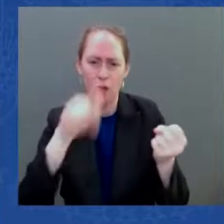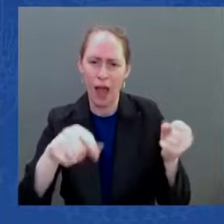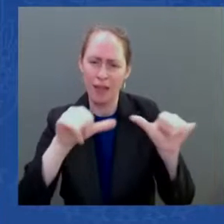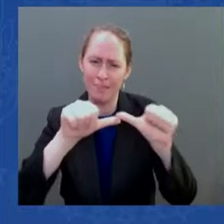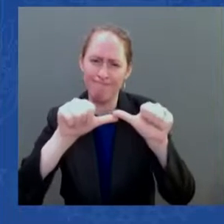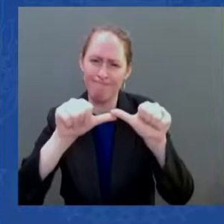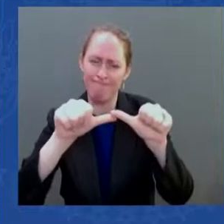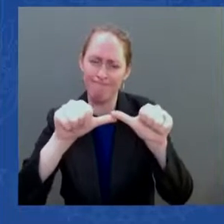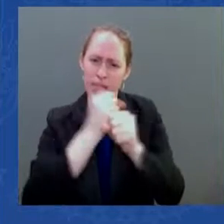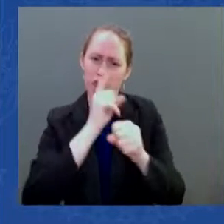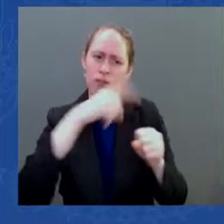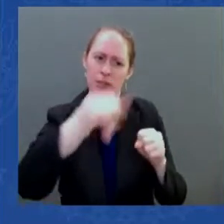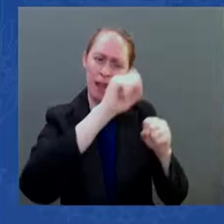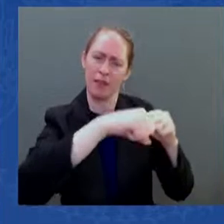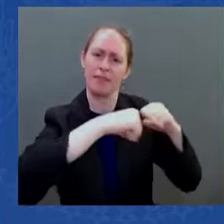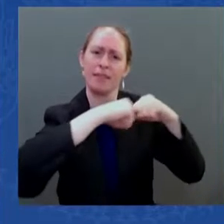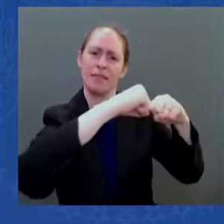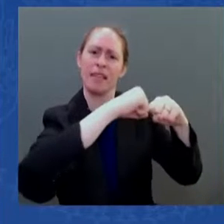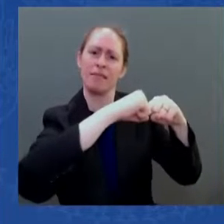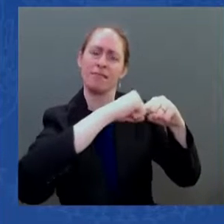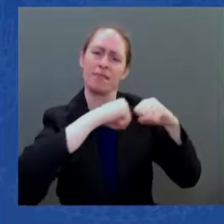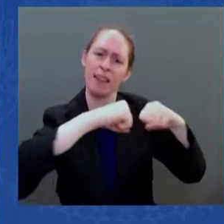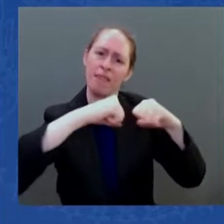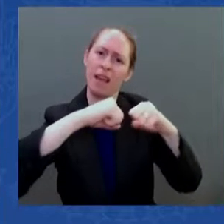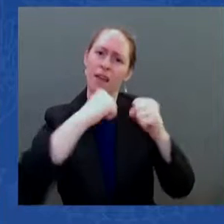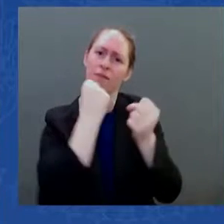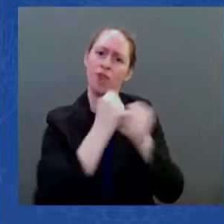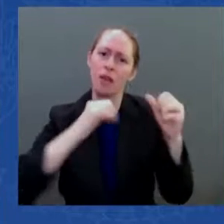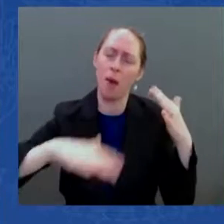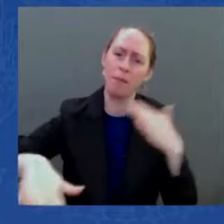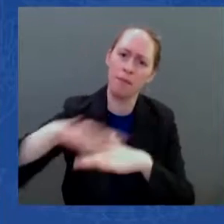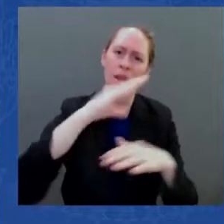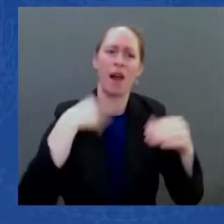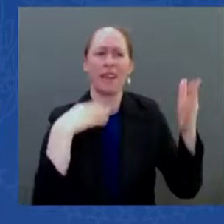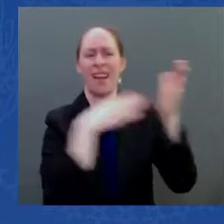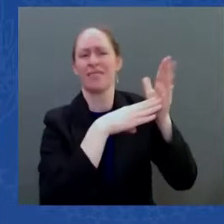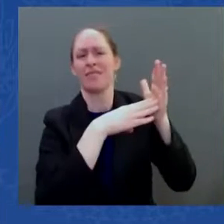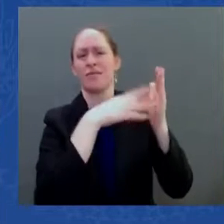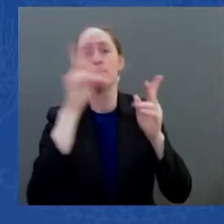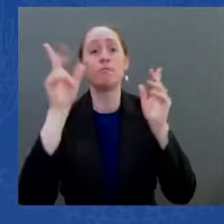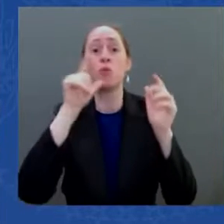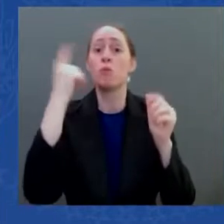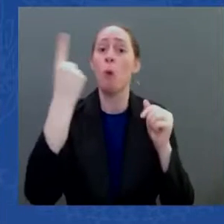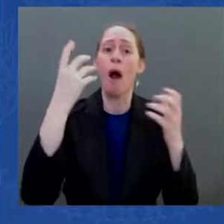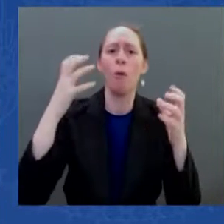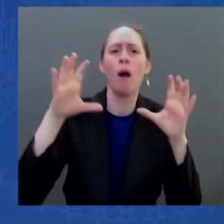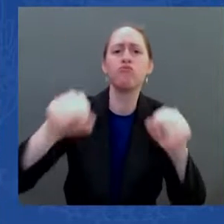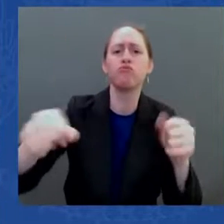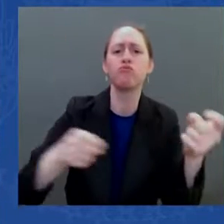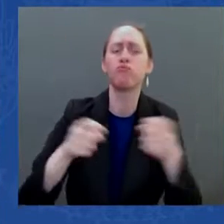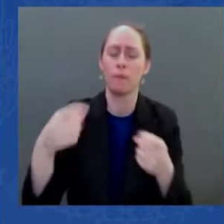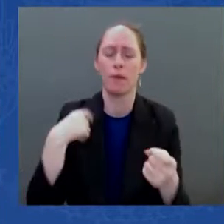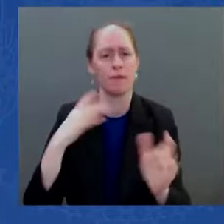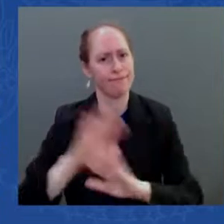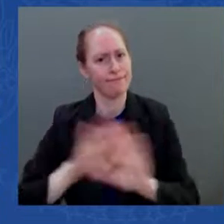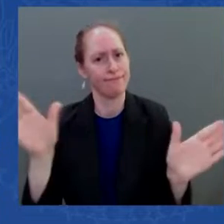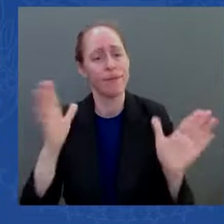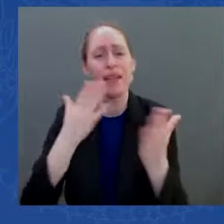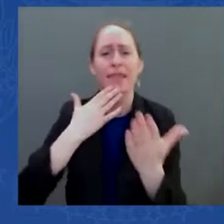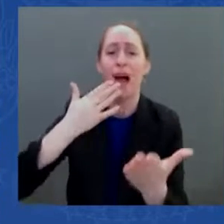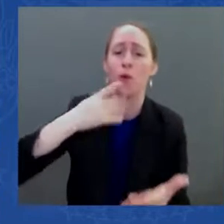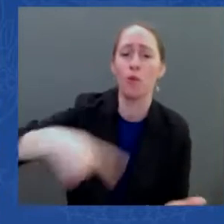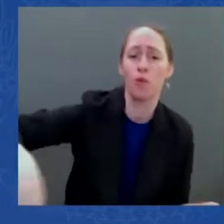that. So again, I want to thank the American people. Thank the American people for their support of the Ukrainian people.